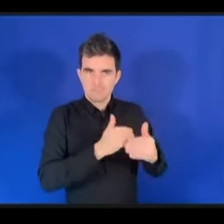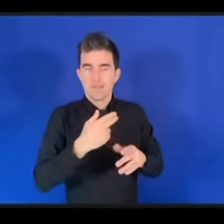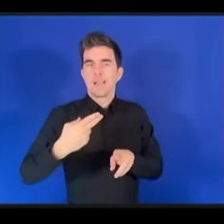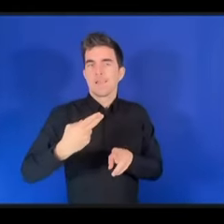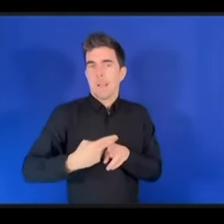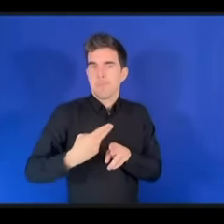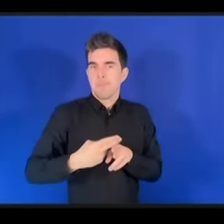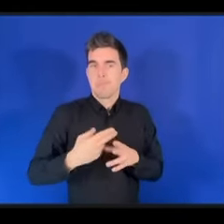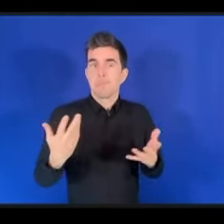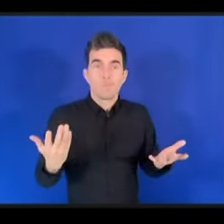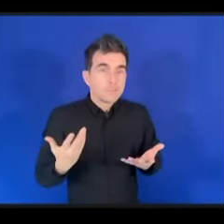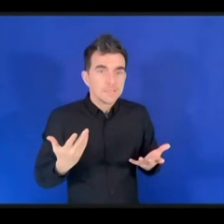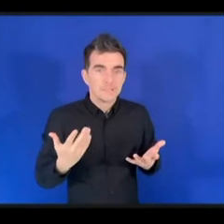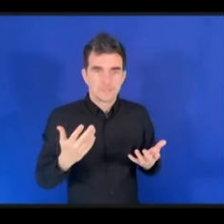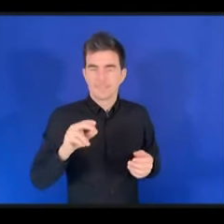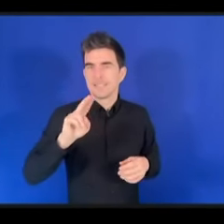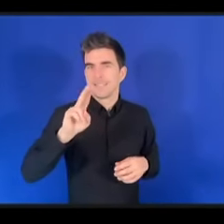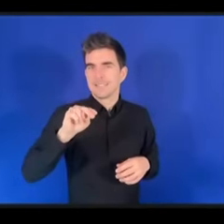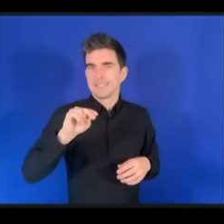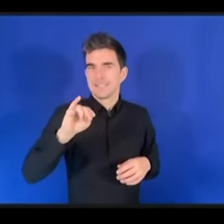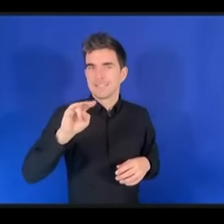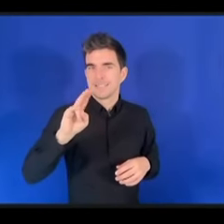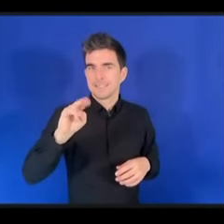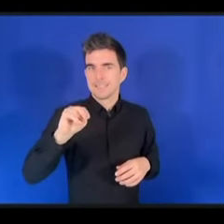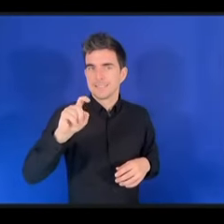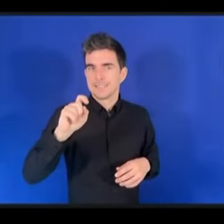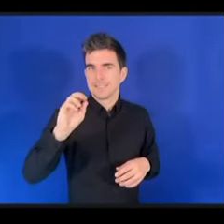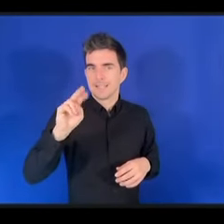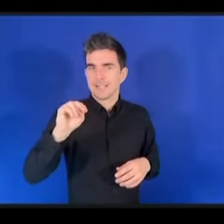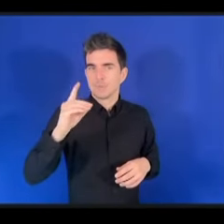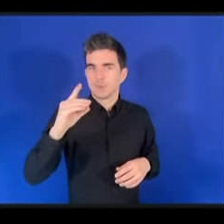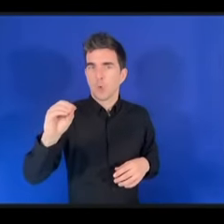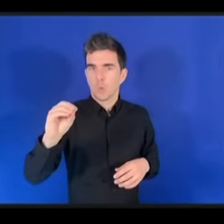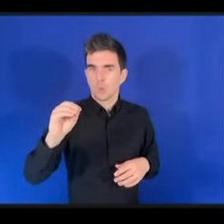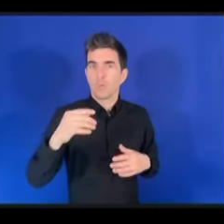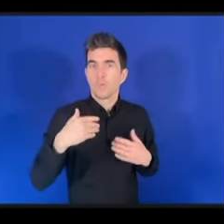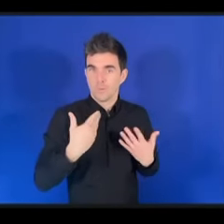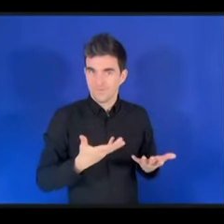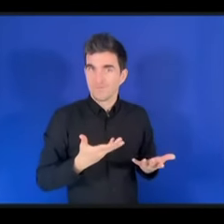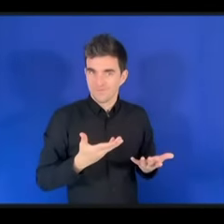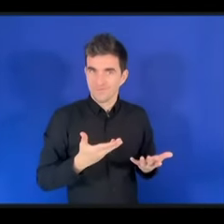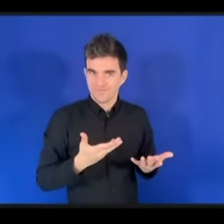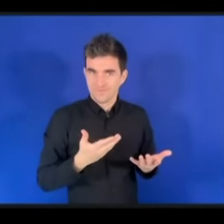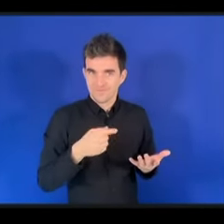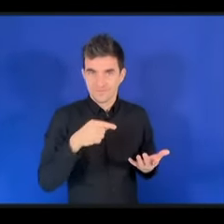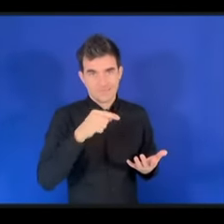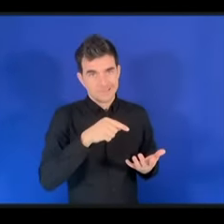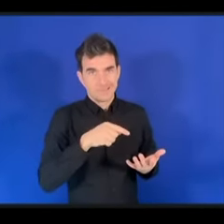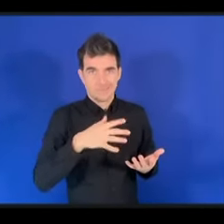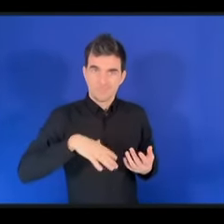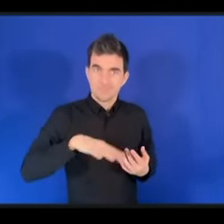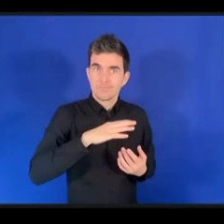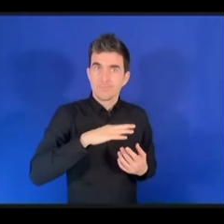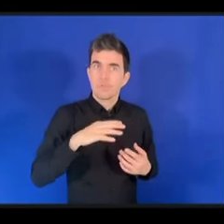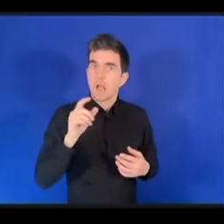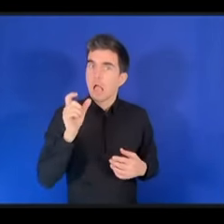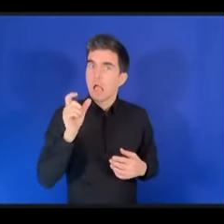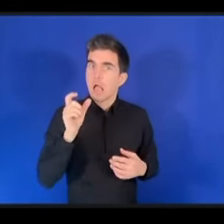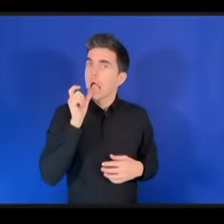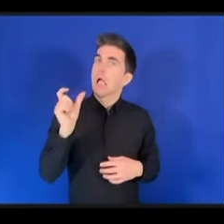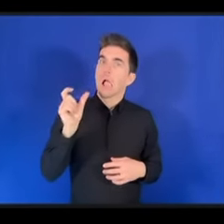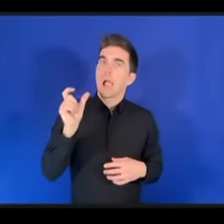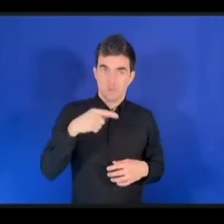the sake liquor. So Kyoto has a long history of making sake liquor. That is also related